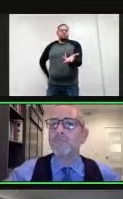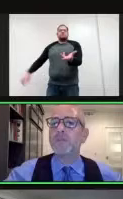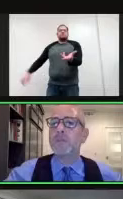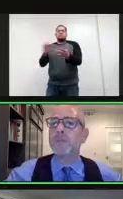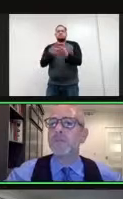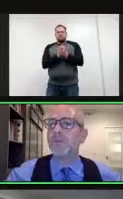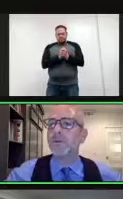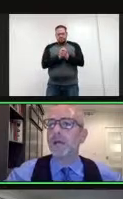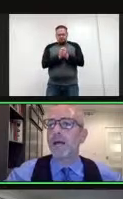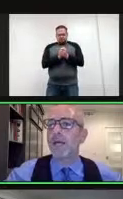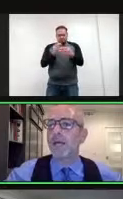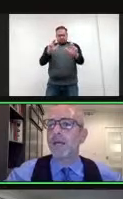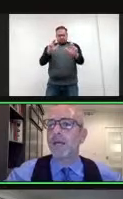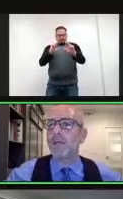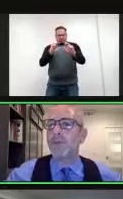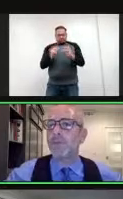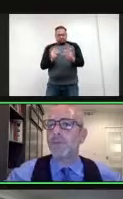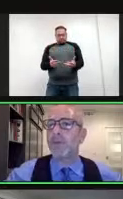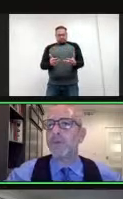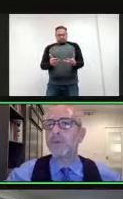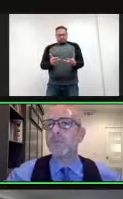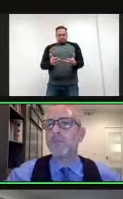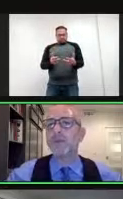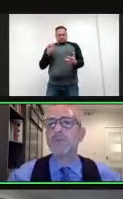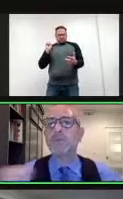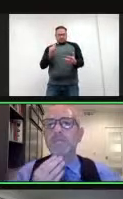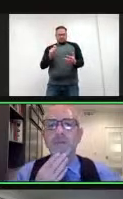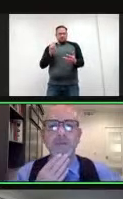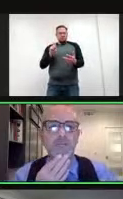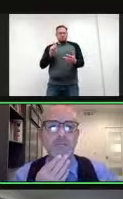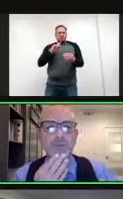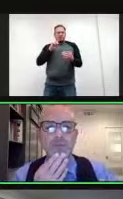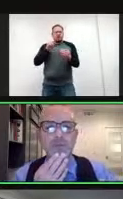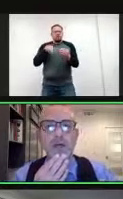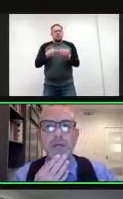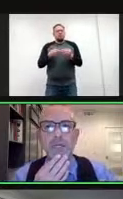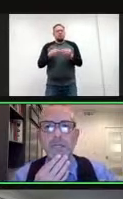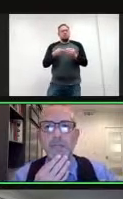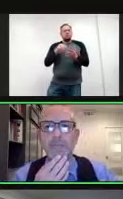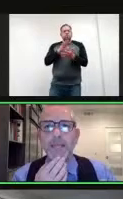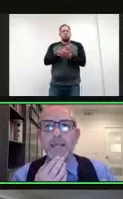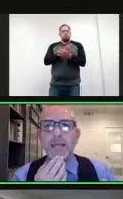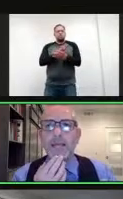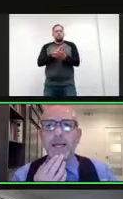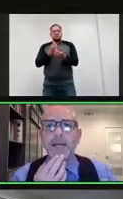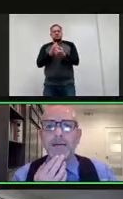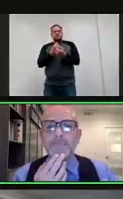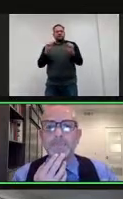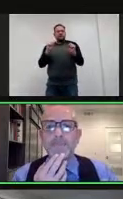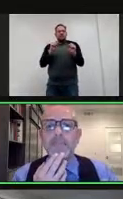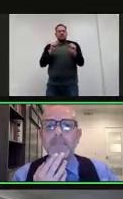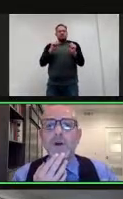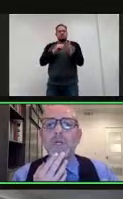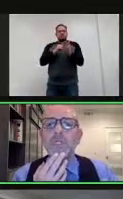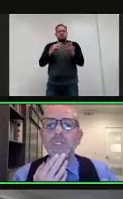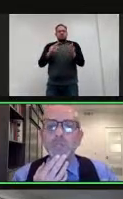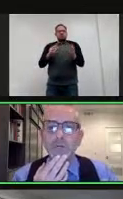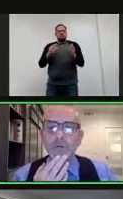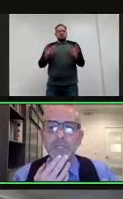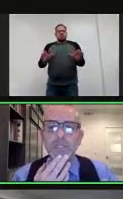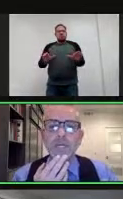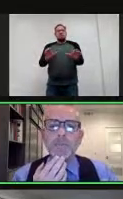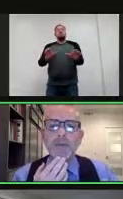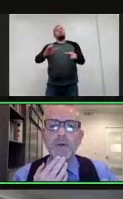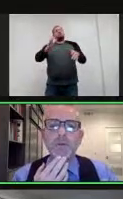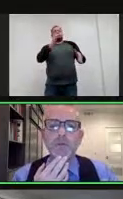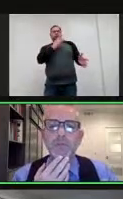Let's move to the third bullet point, which is about school safety and student conduct. There are